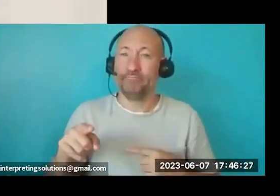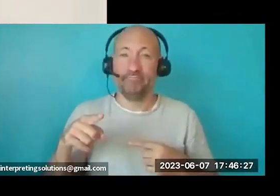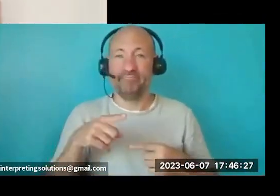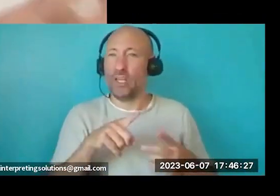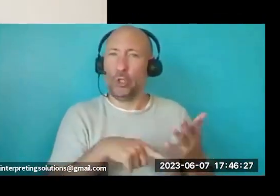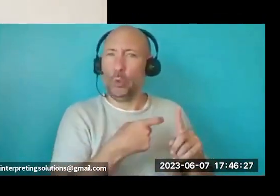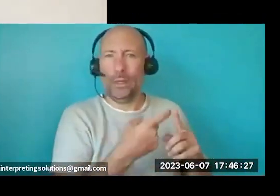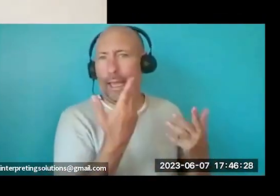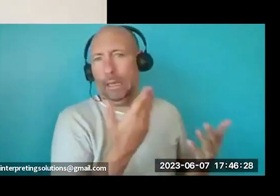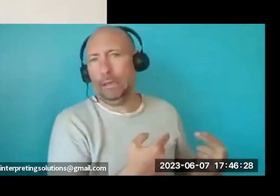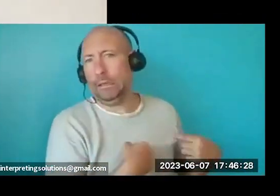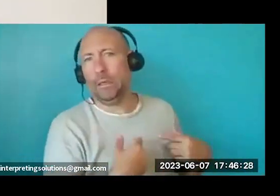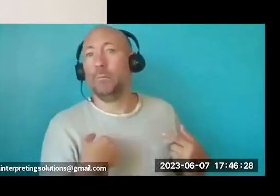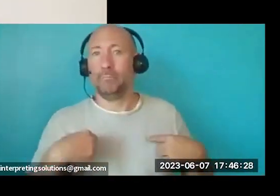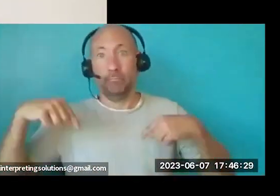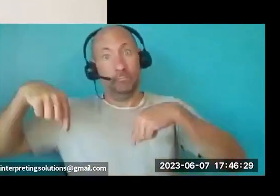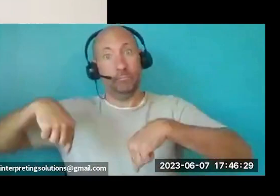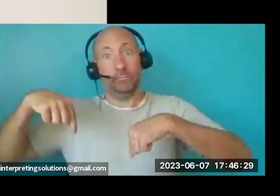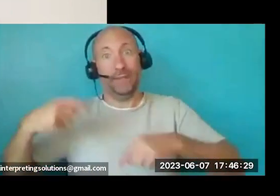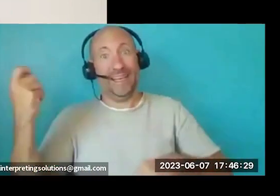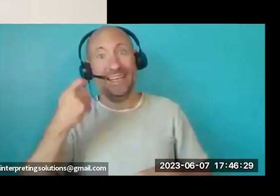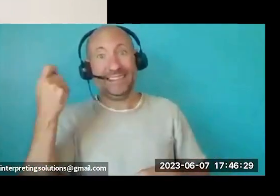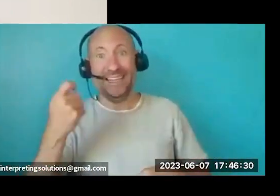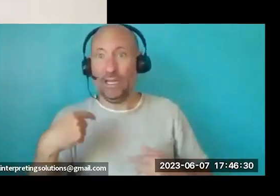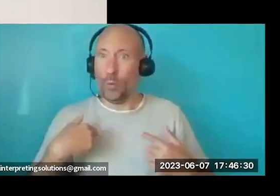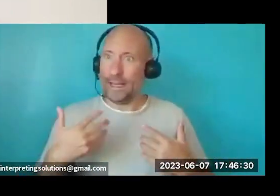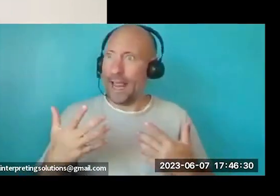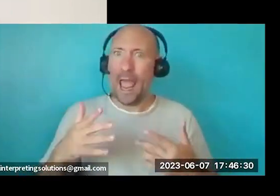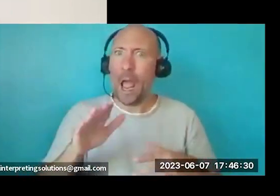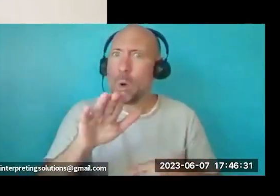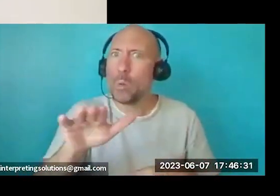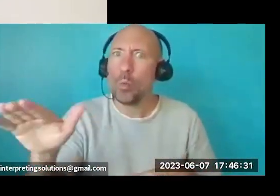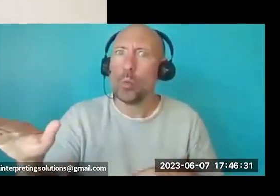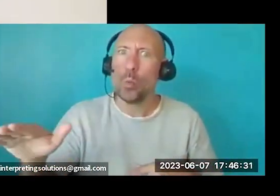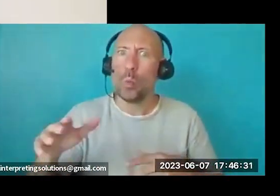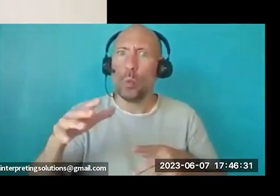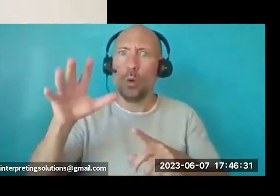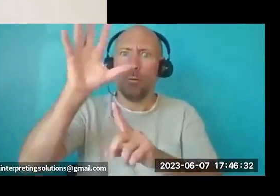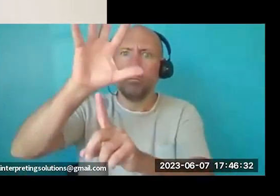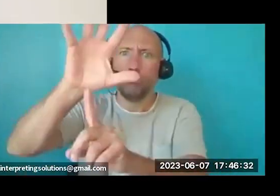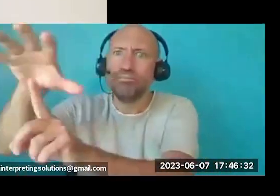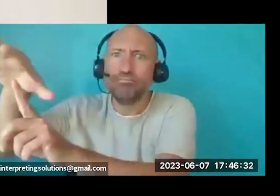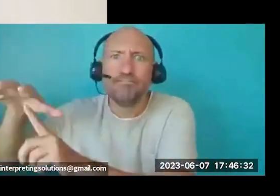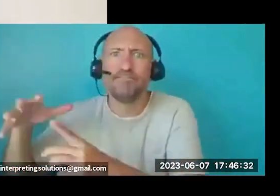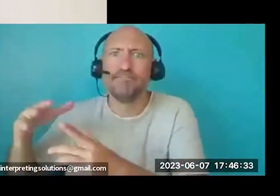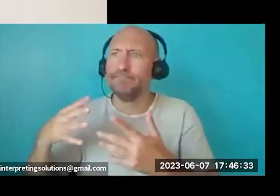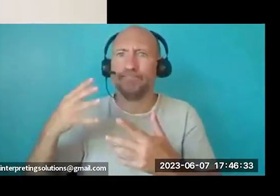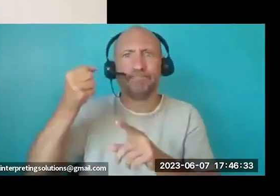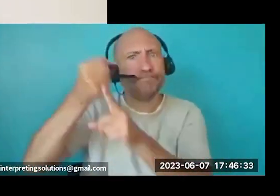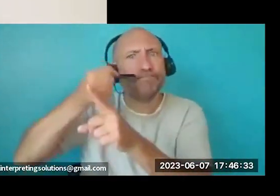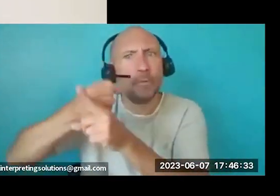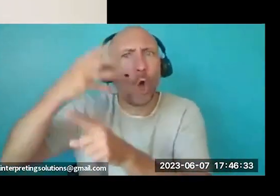our best to make institutions and also the Italian Parliament understand